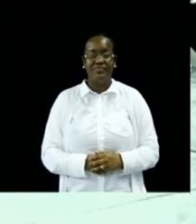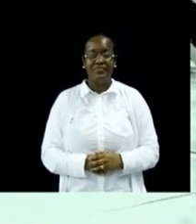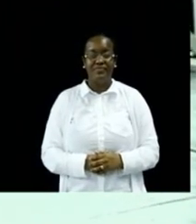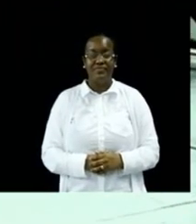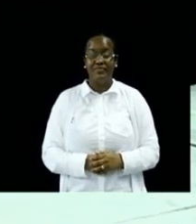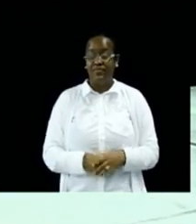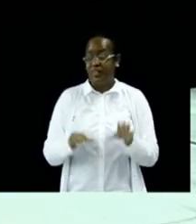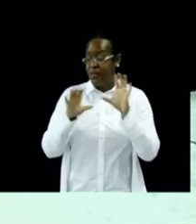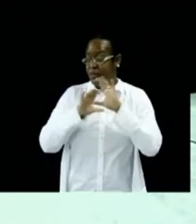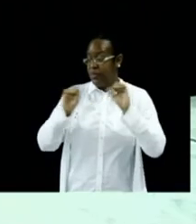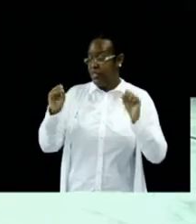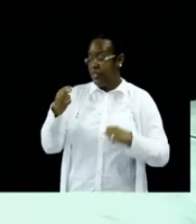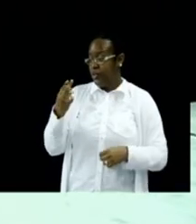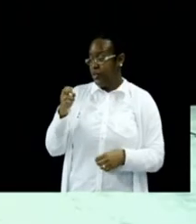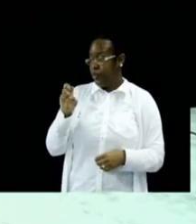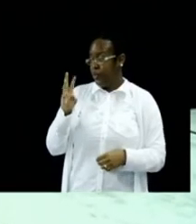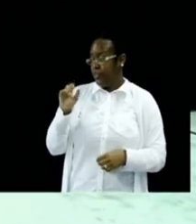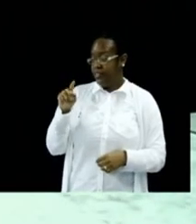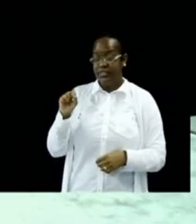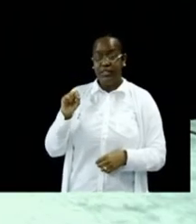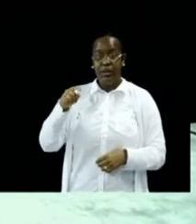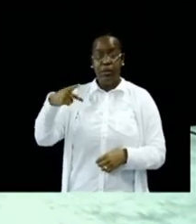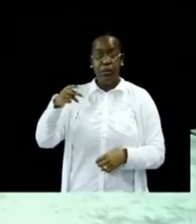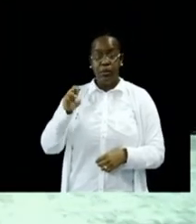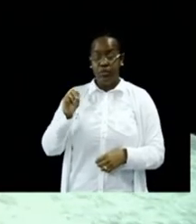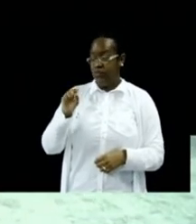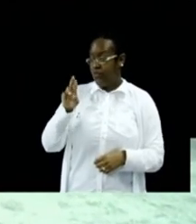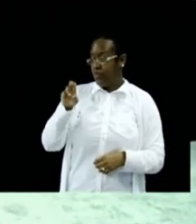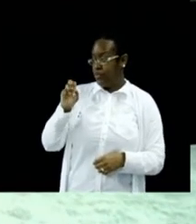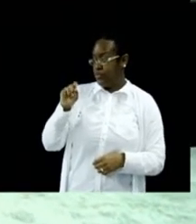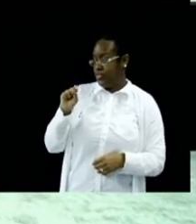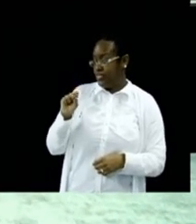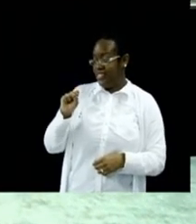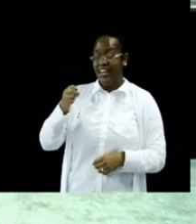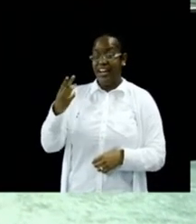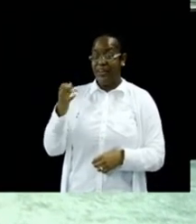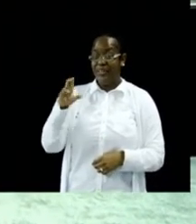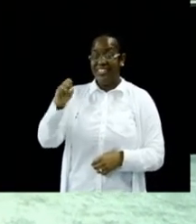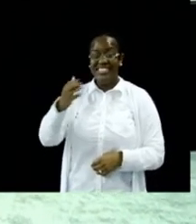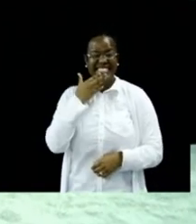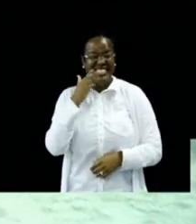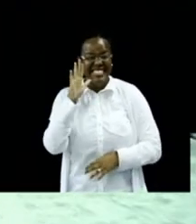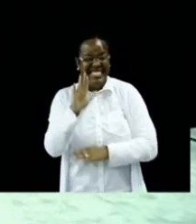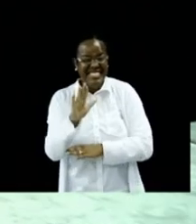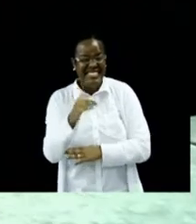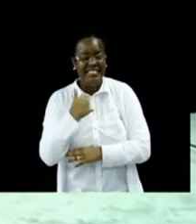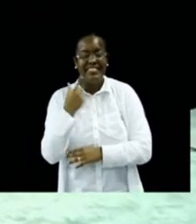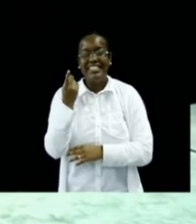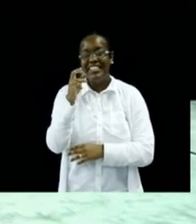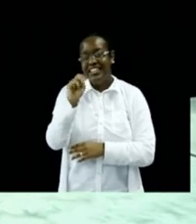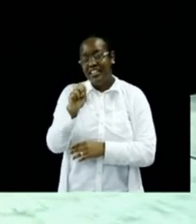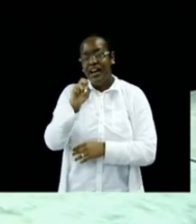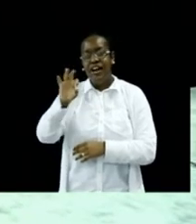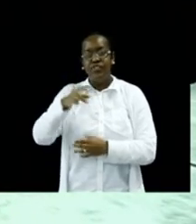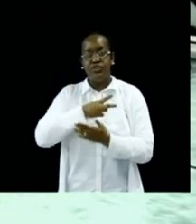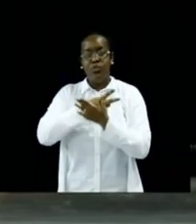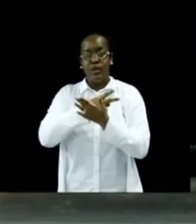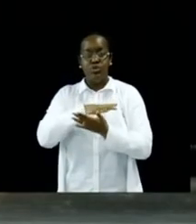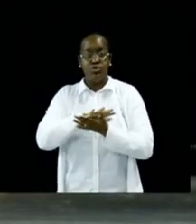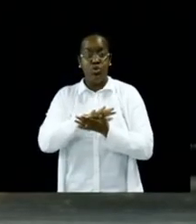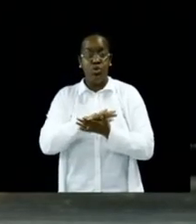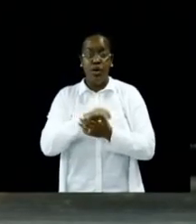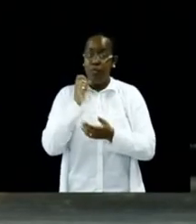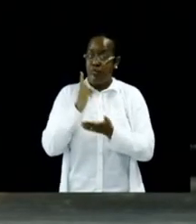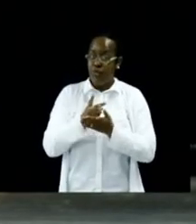President Hewitt, Provost Harris, good morning. I am Gregory Maddox, Dean of the Graduate School. With the approval of the